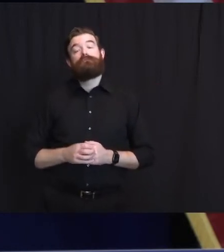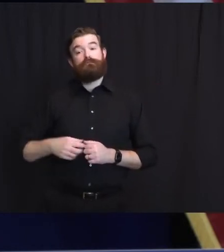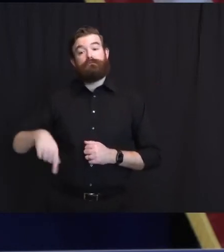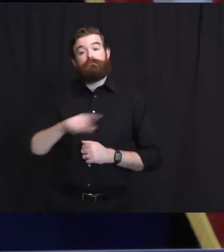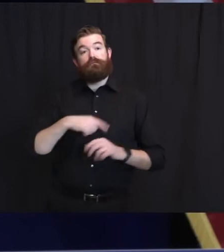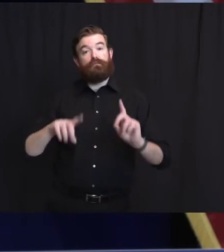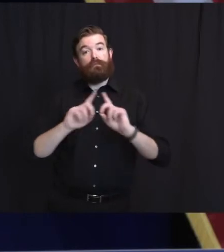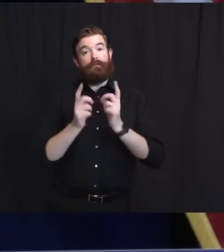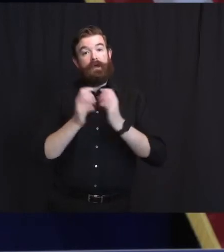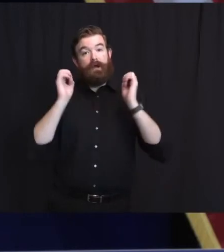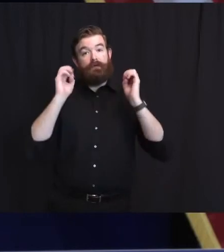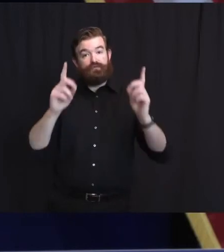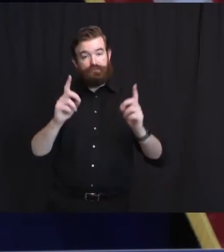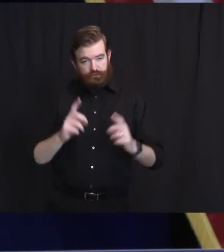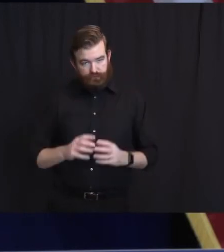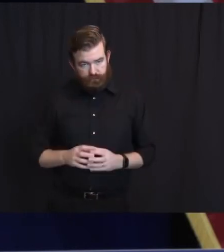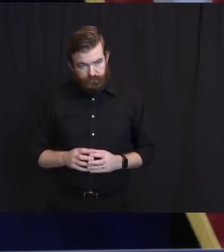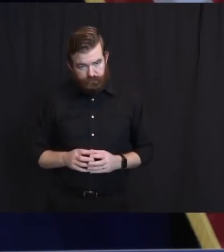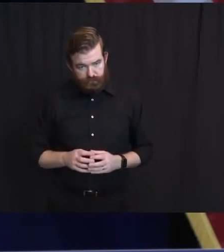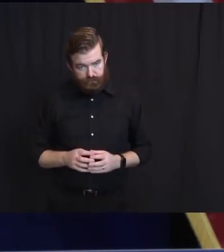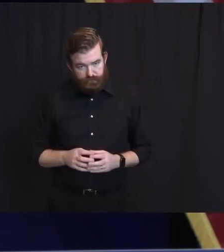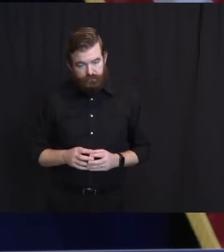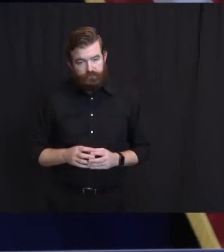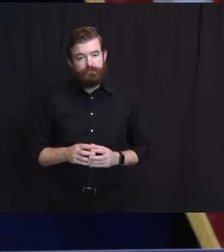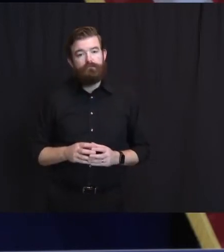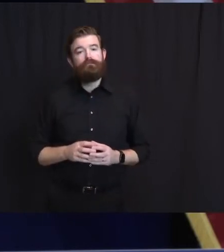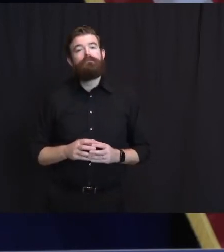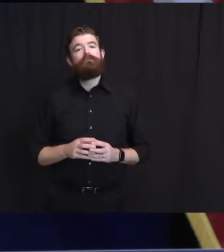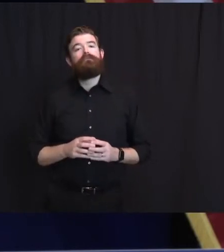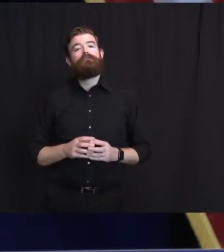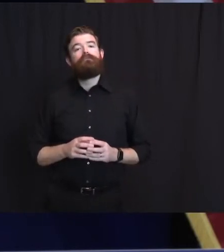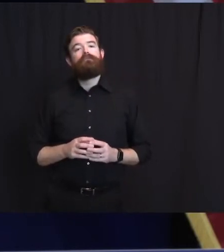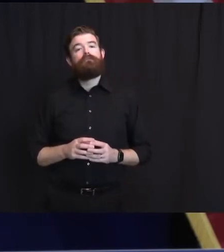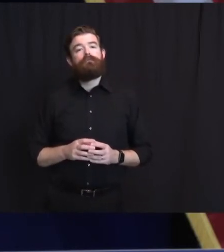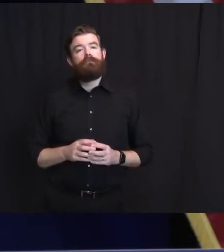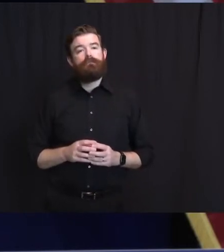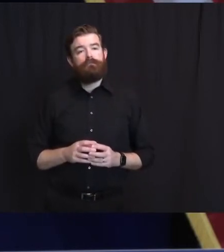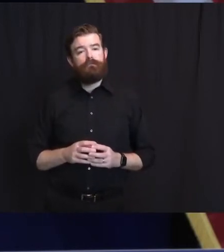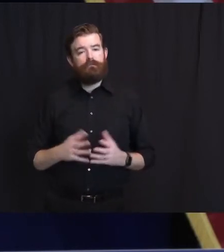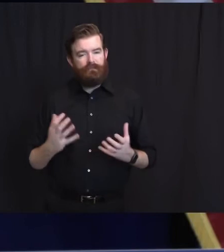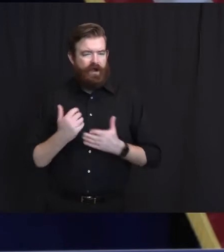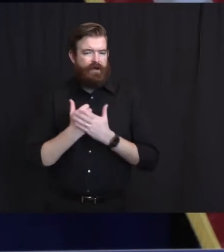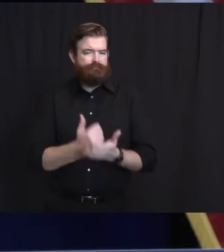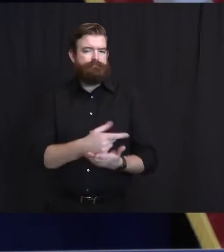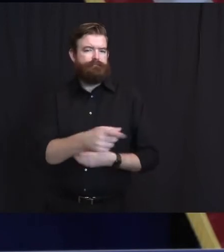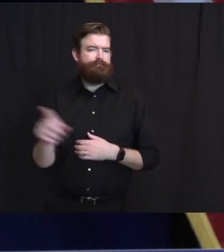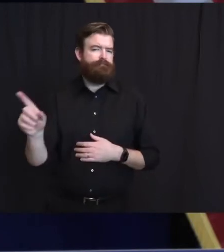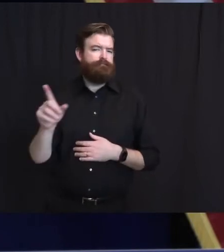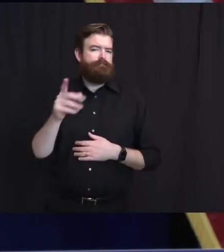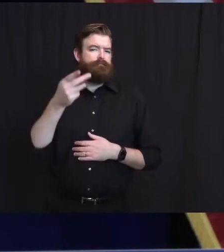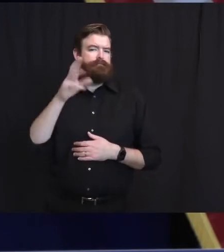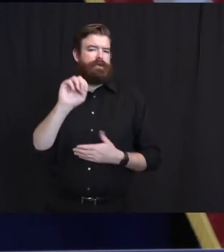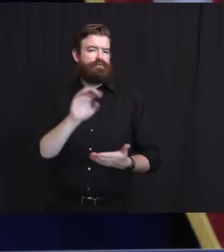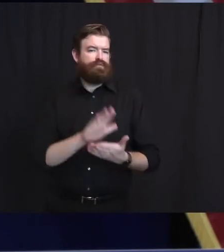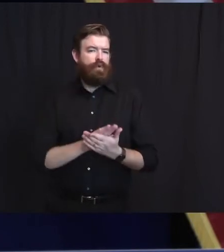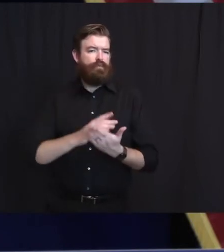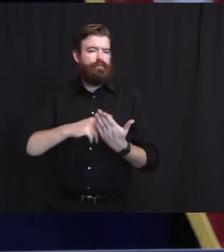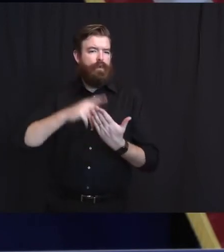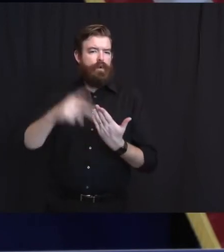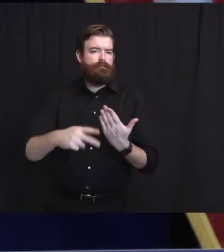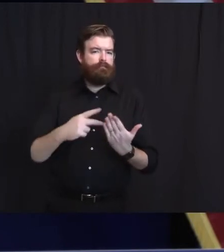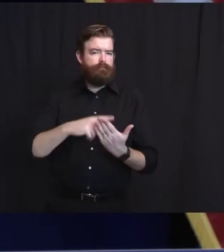safeguard the well-being of contracted preschool providers by ensuring full contracted payments from December